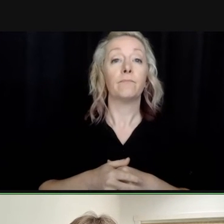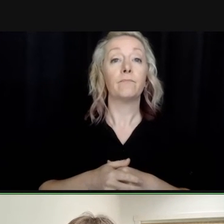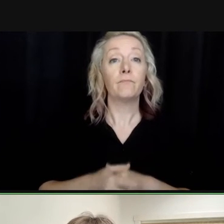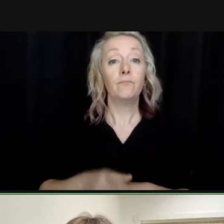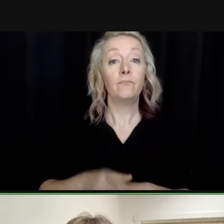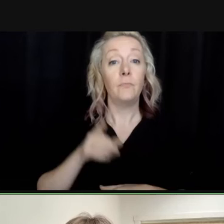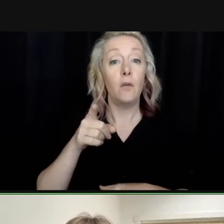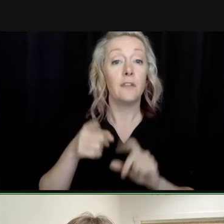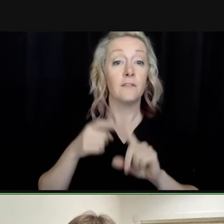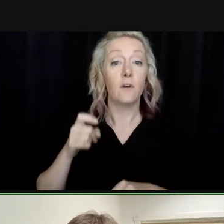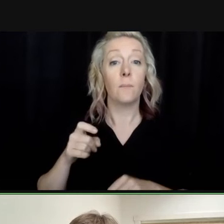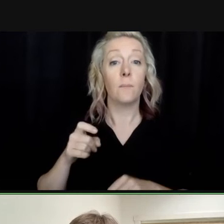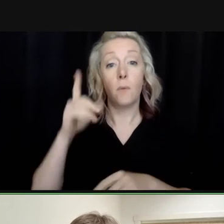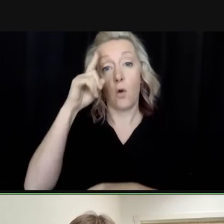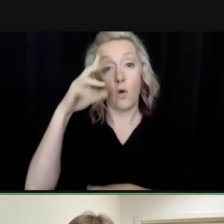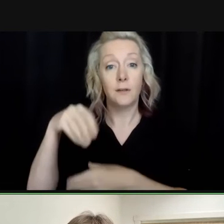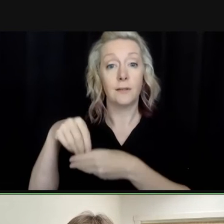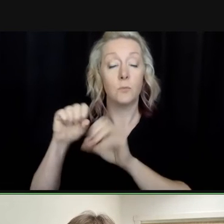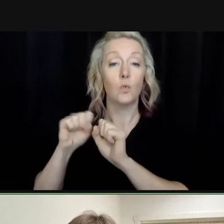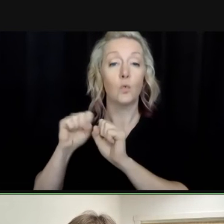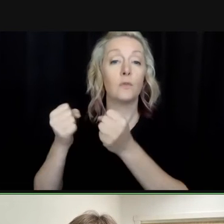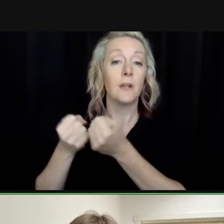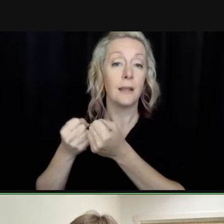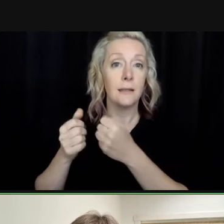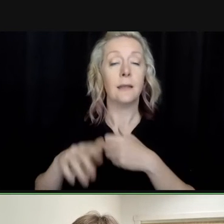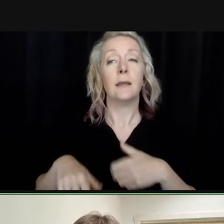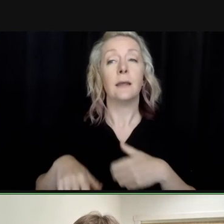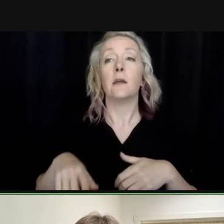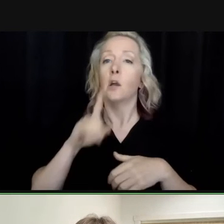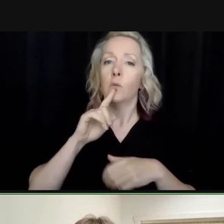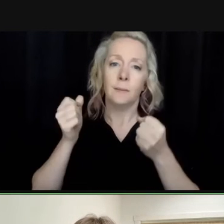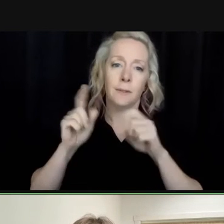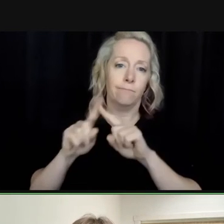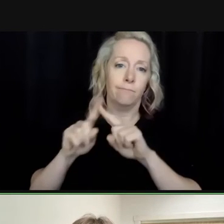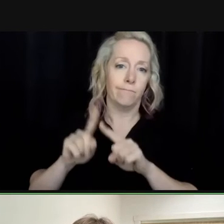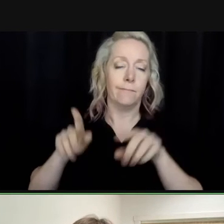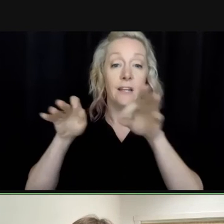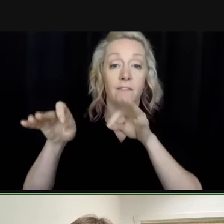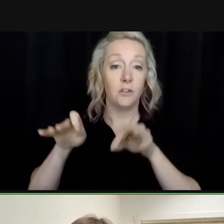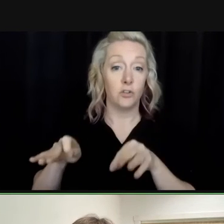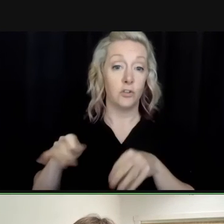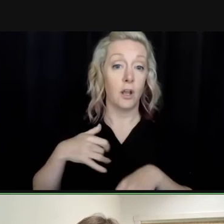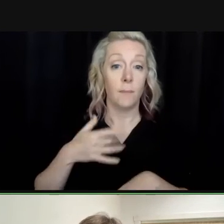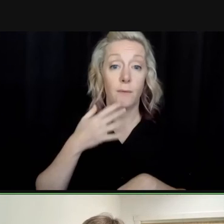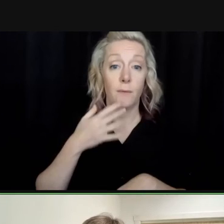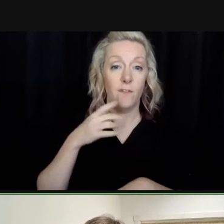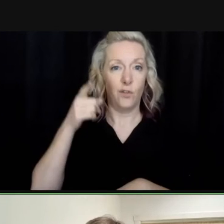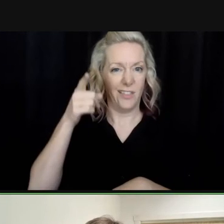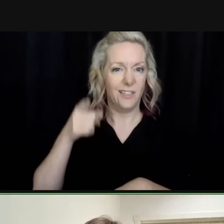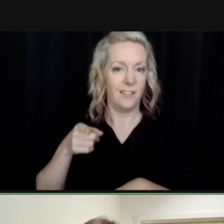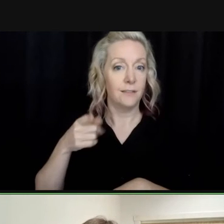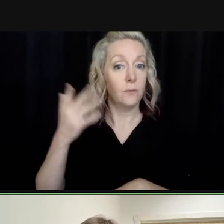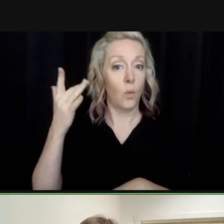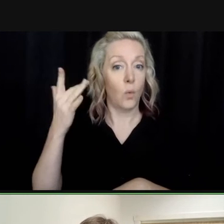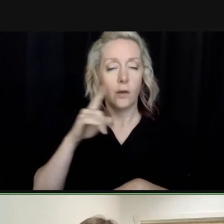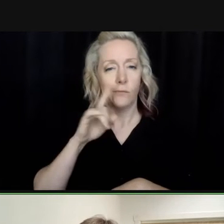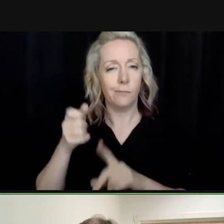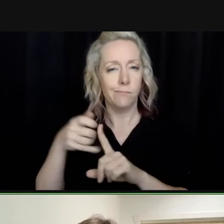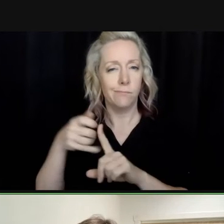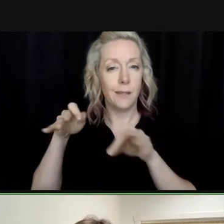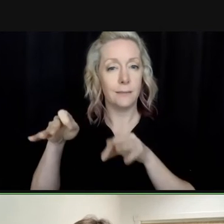the Autism Society. There's a lot of different ways to explain autism, but this is the one that I like because it really talks about